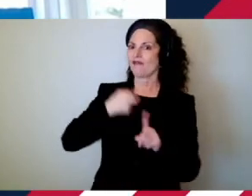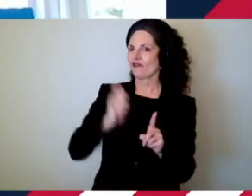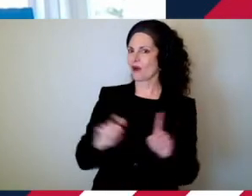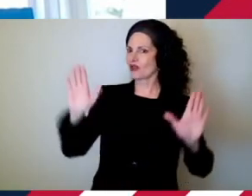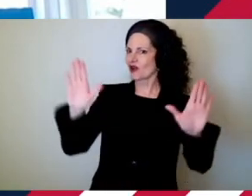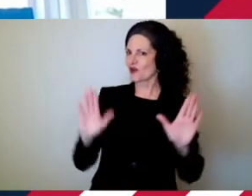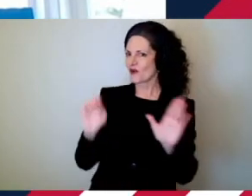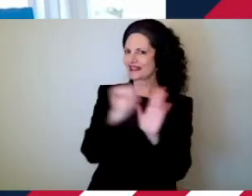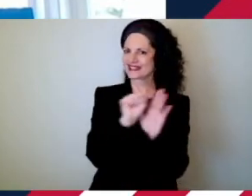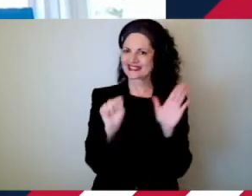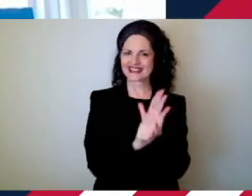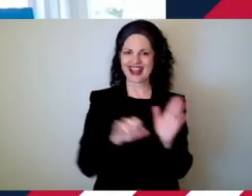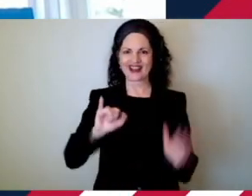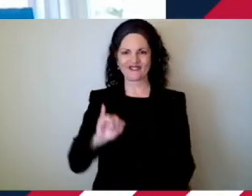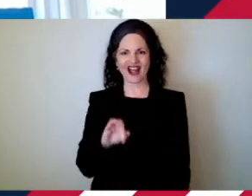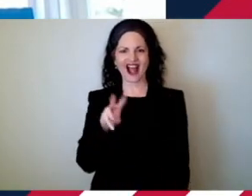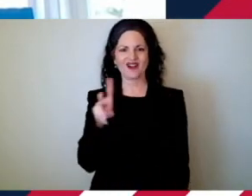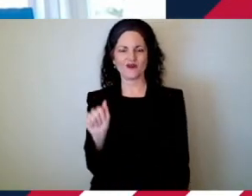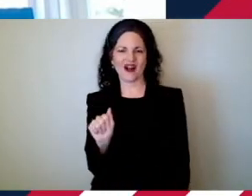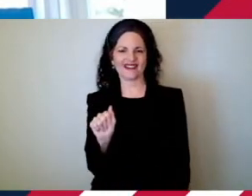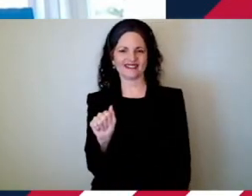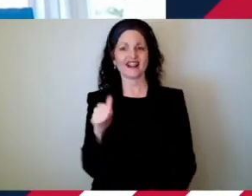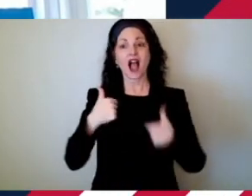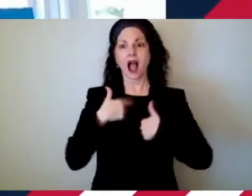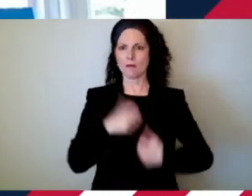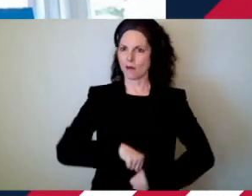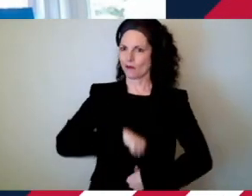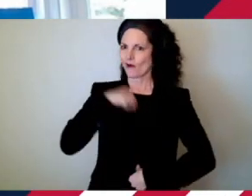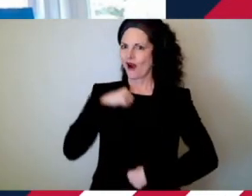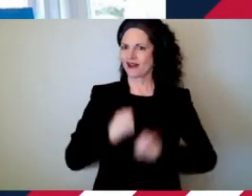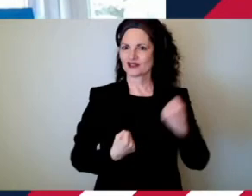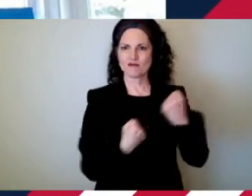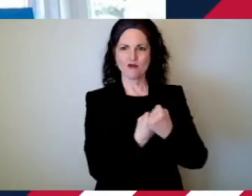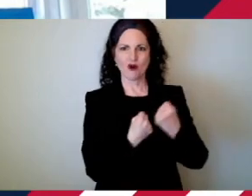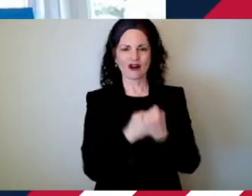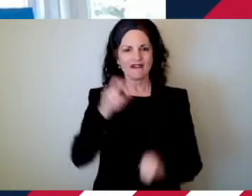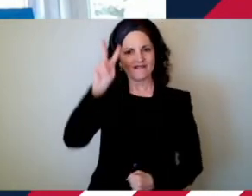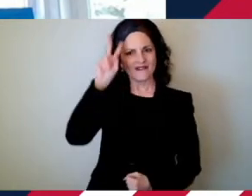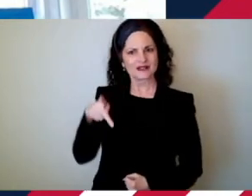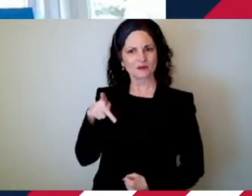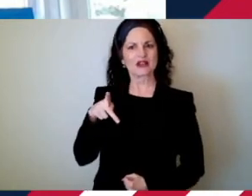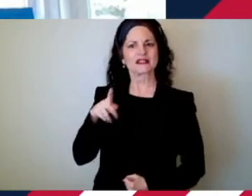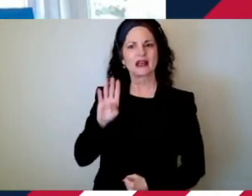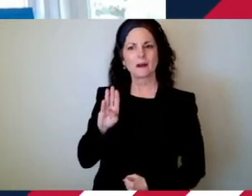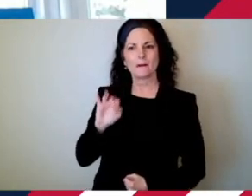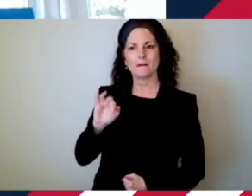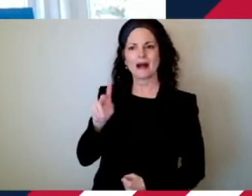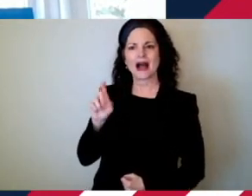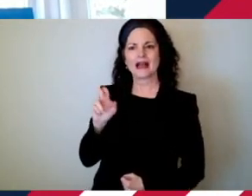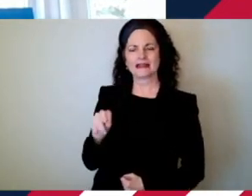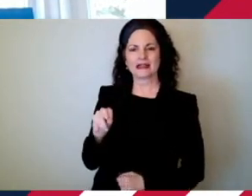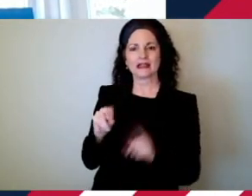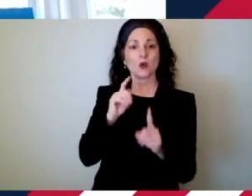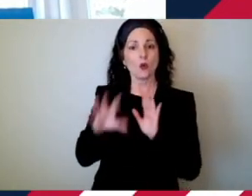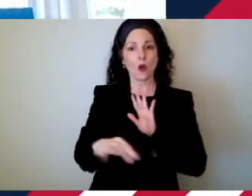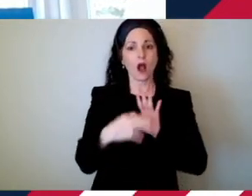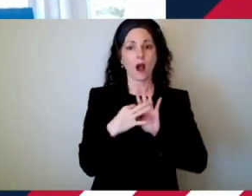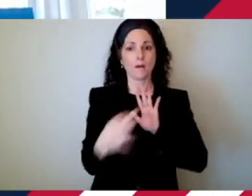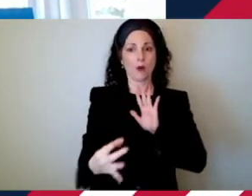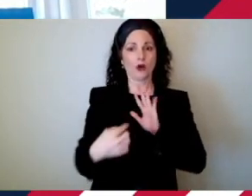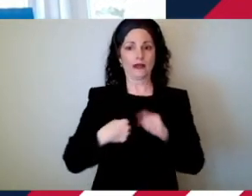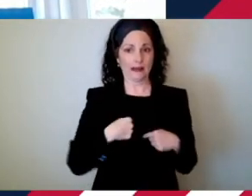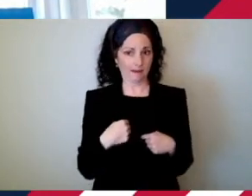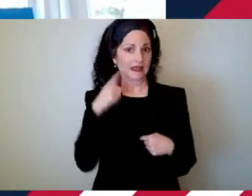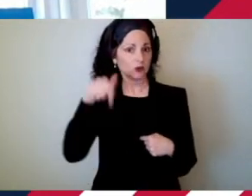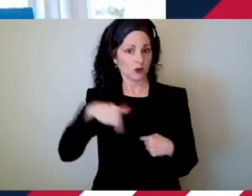proud supporter of Vice President Biden, who appointed me to this committee. I am speaking in support of the statement